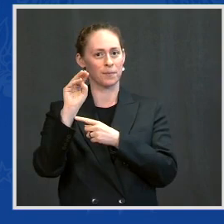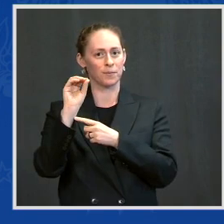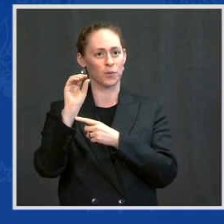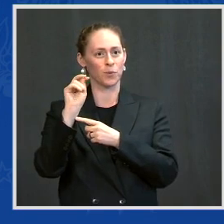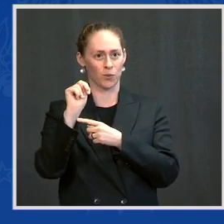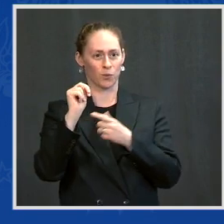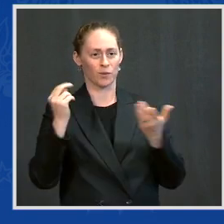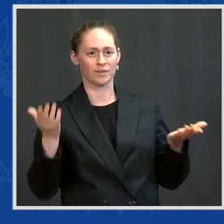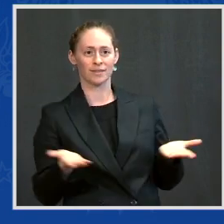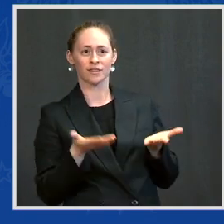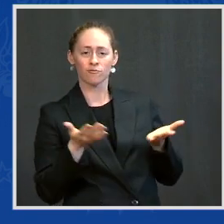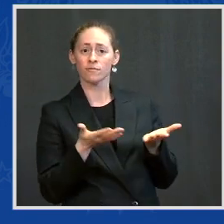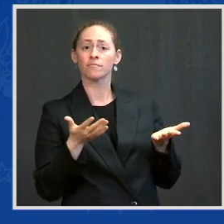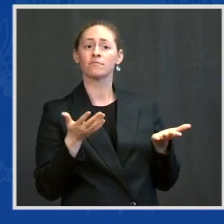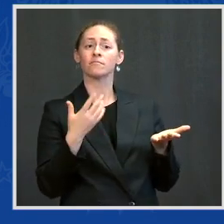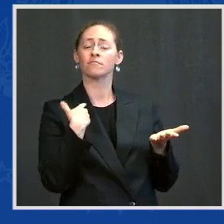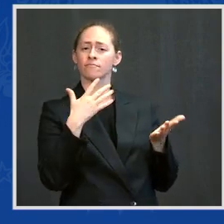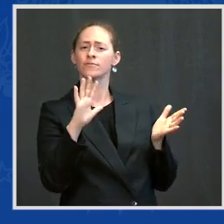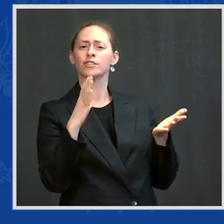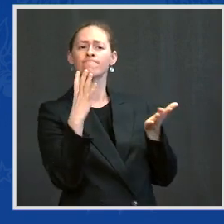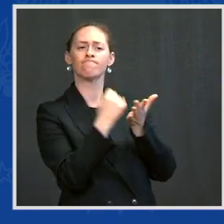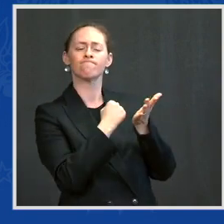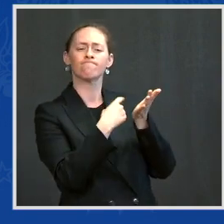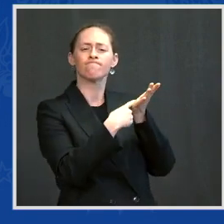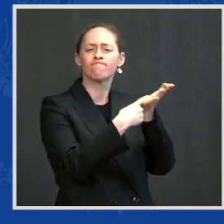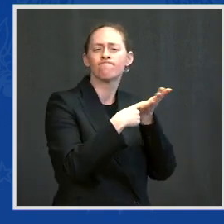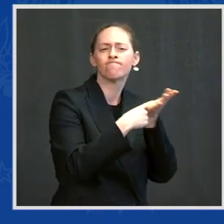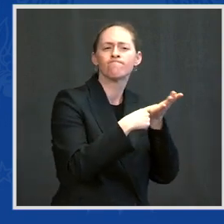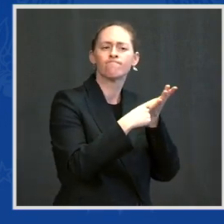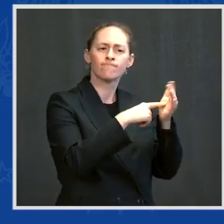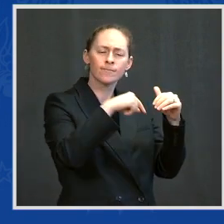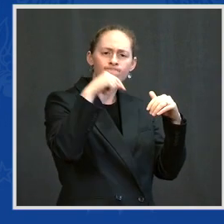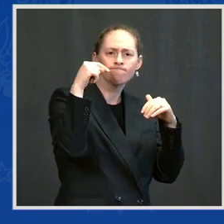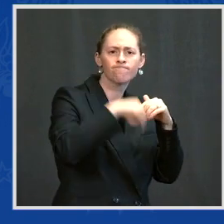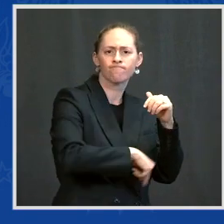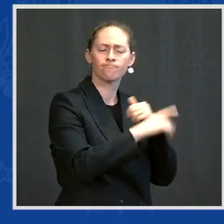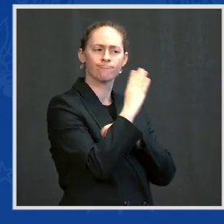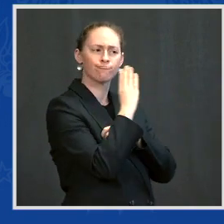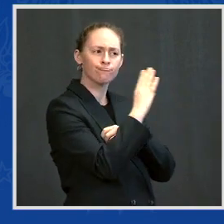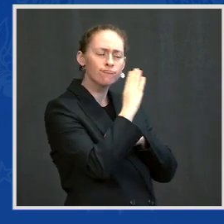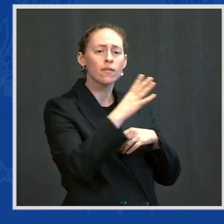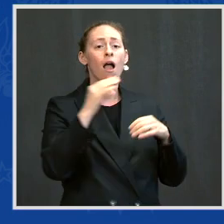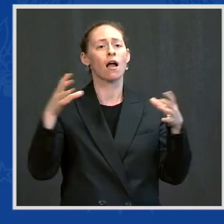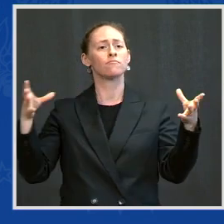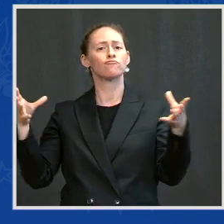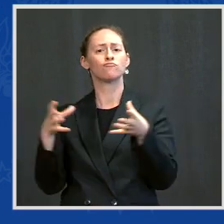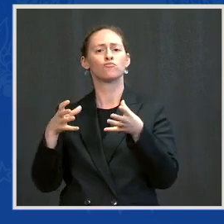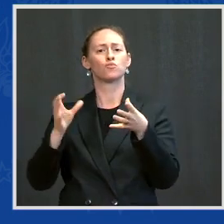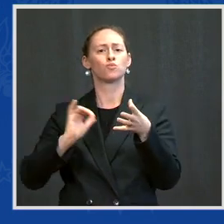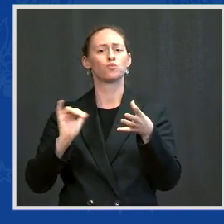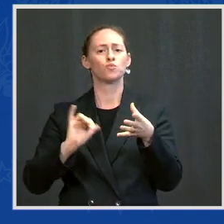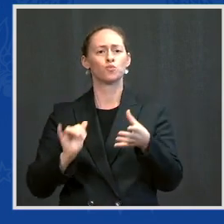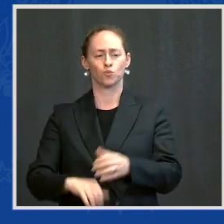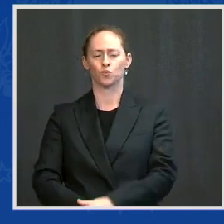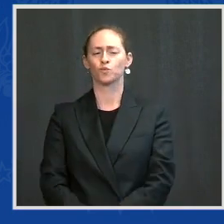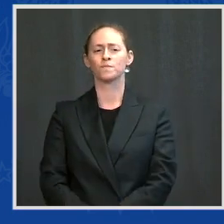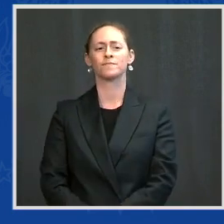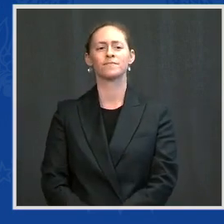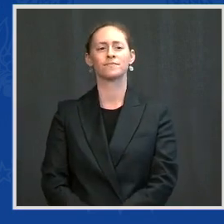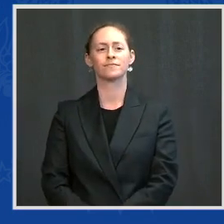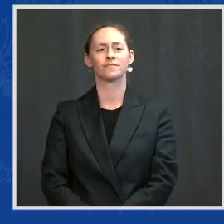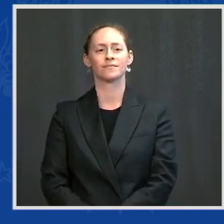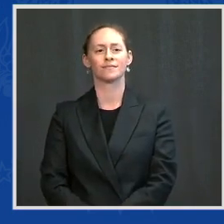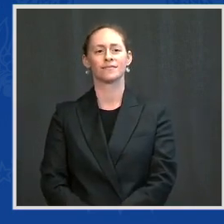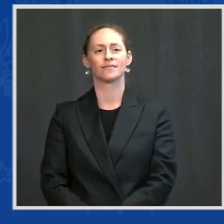time with him as well as with our delegations. It's only the second head of state to visit